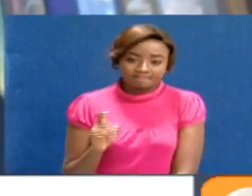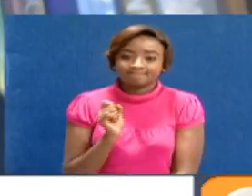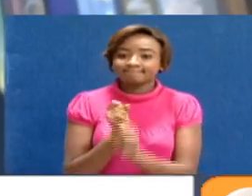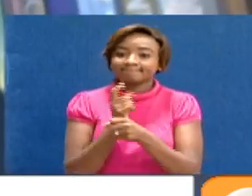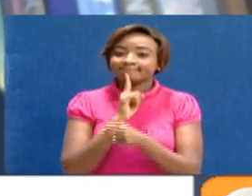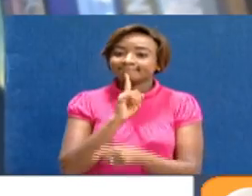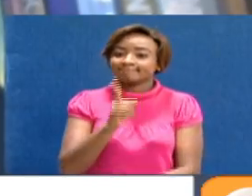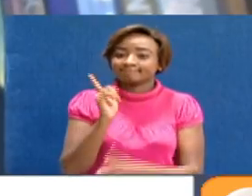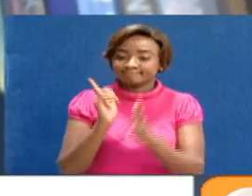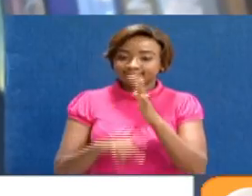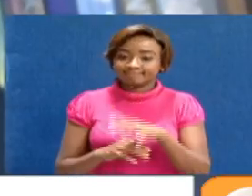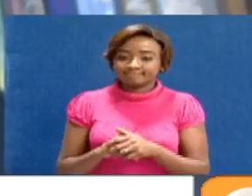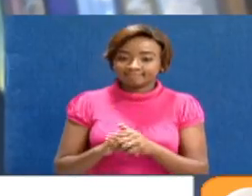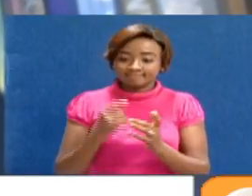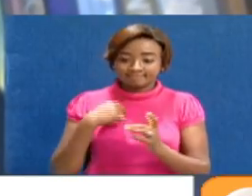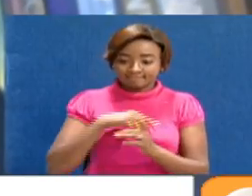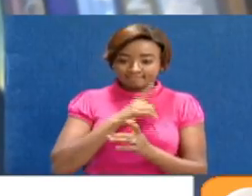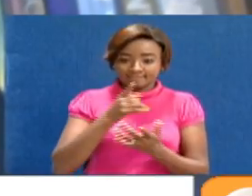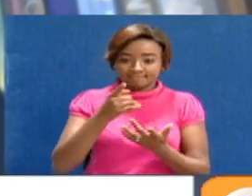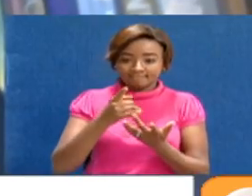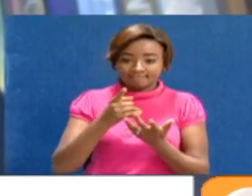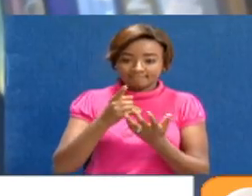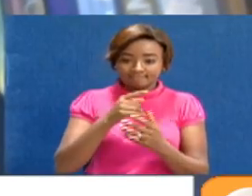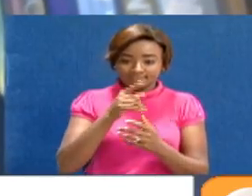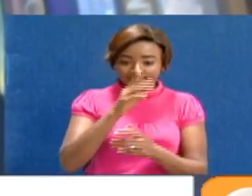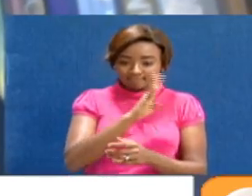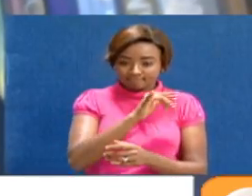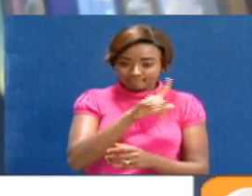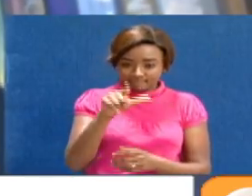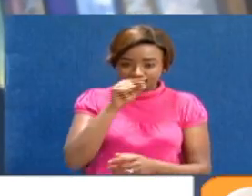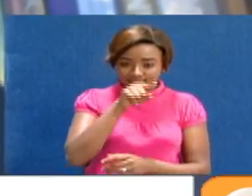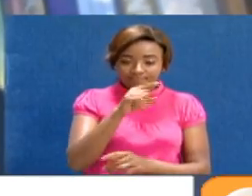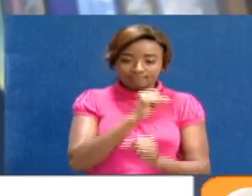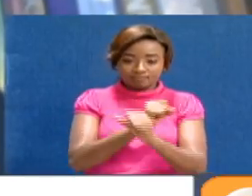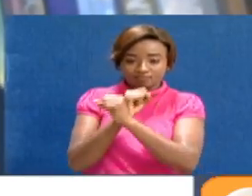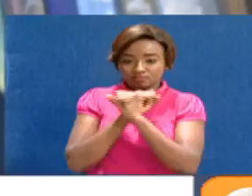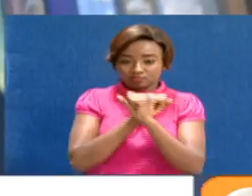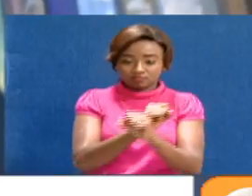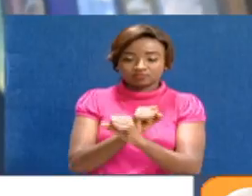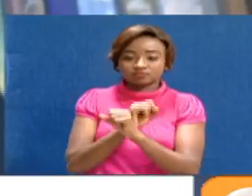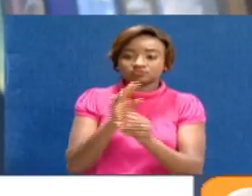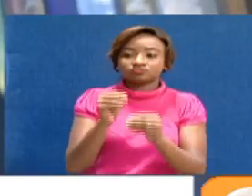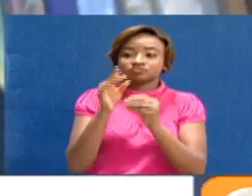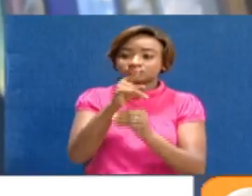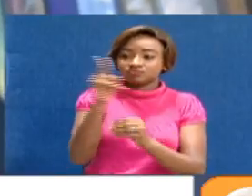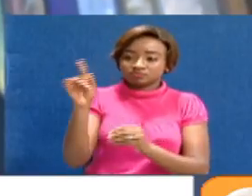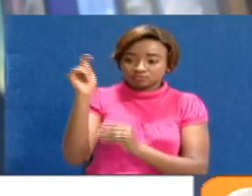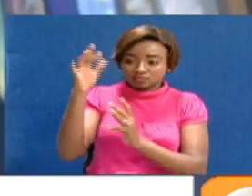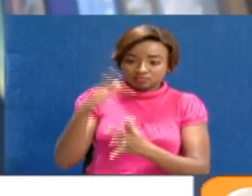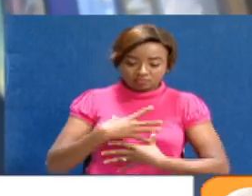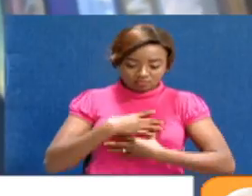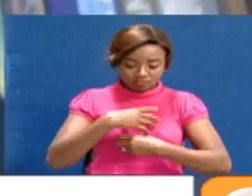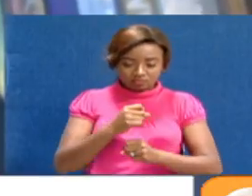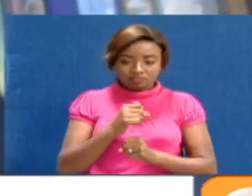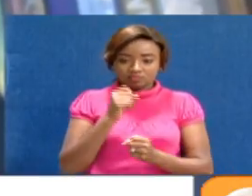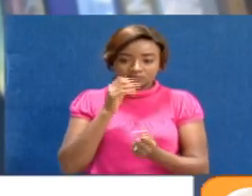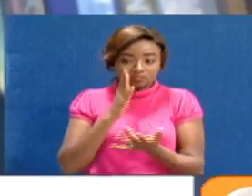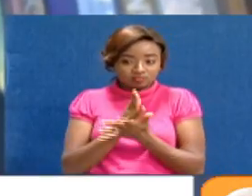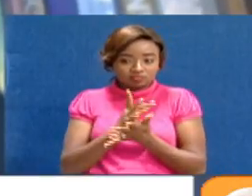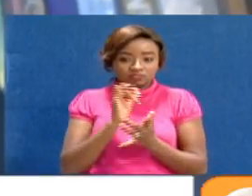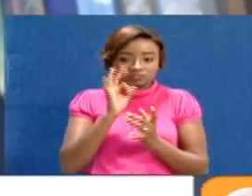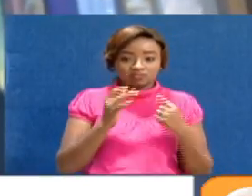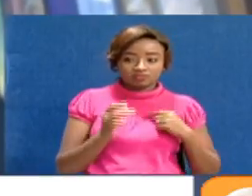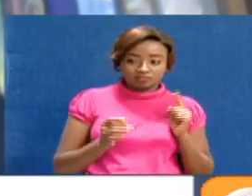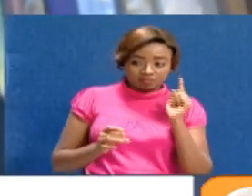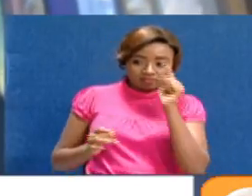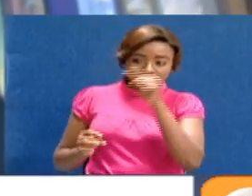ensure that we actually pass this whistleblower protection bill and give Kenyans that much needed confidence, that assurance